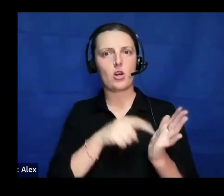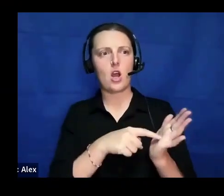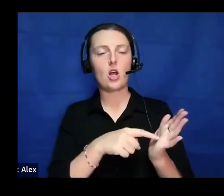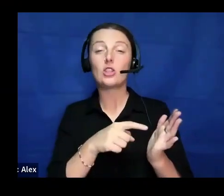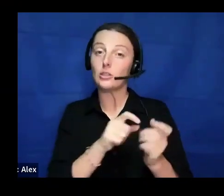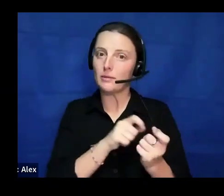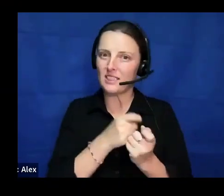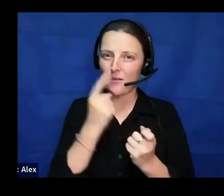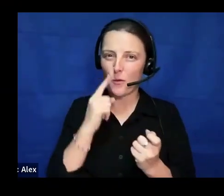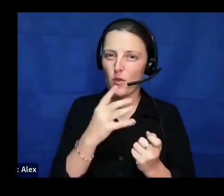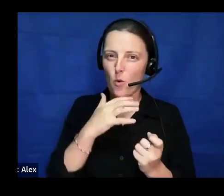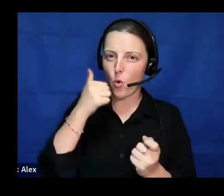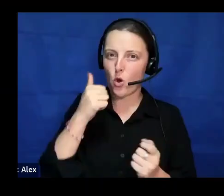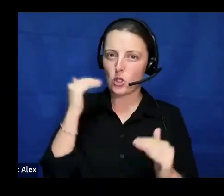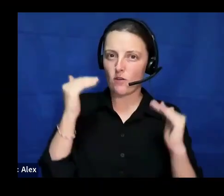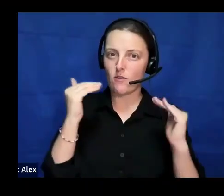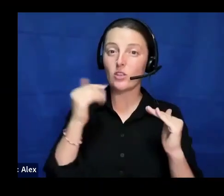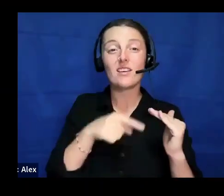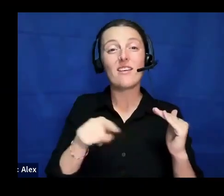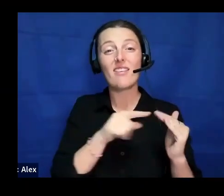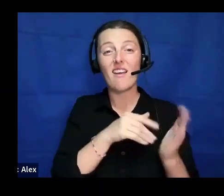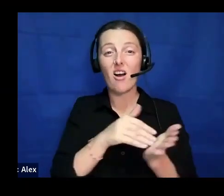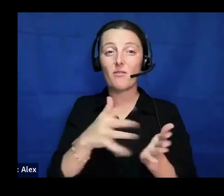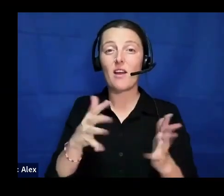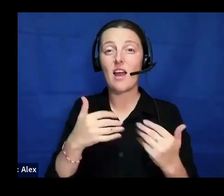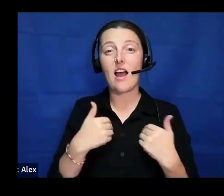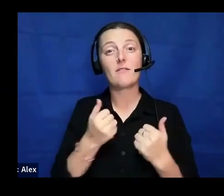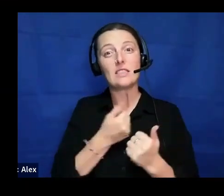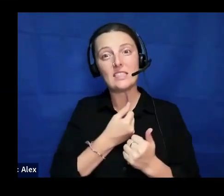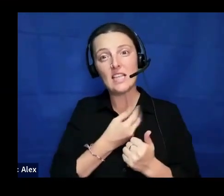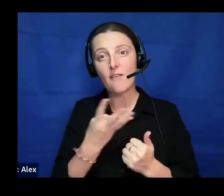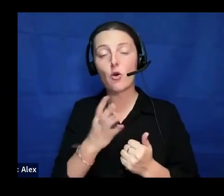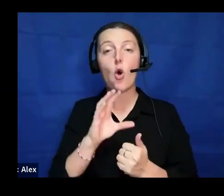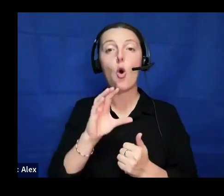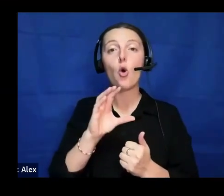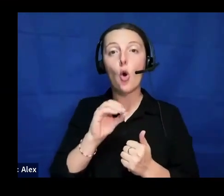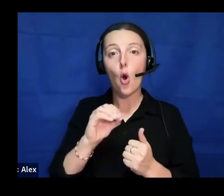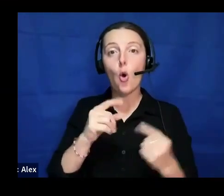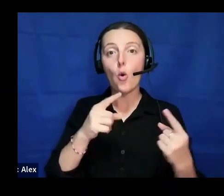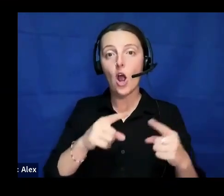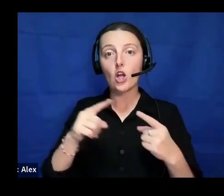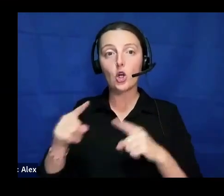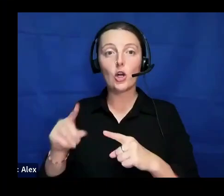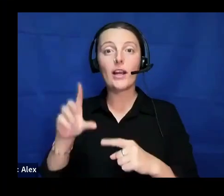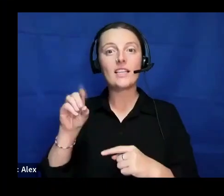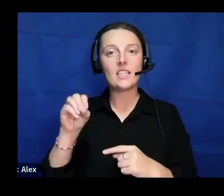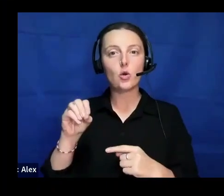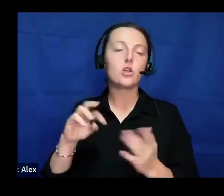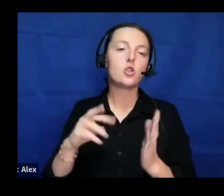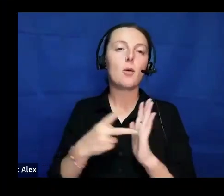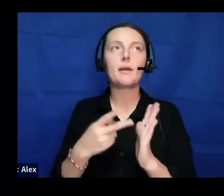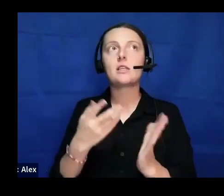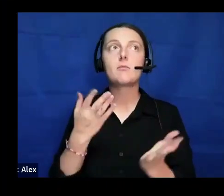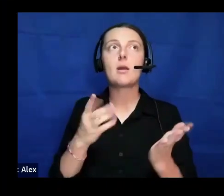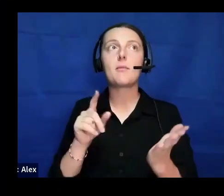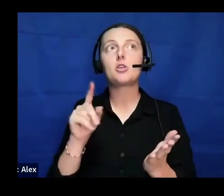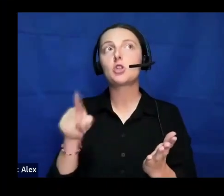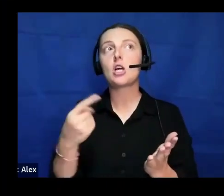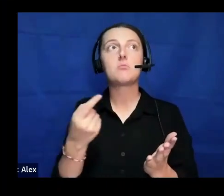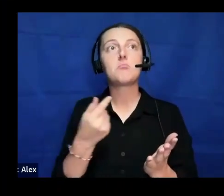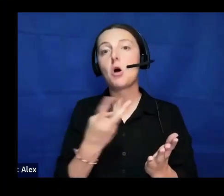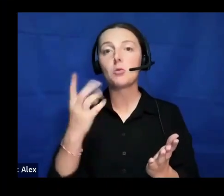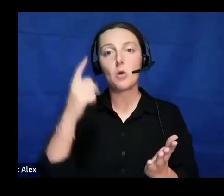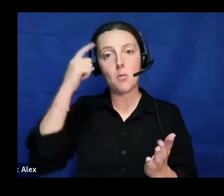have several co-occurring disorders, right? And this just means that whether it be multiple mental health conditions that they're